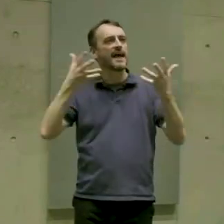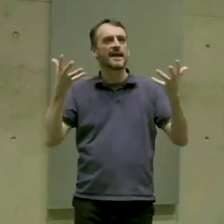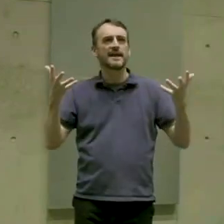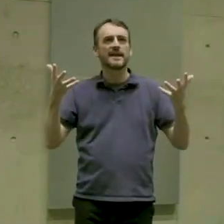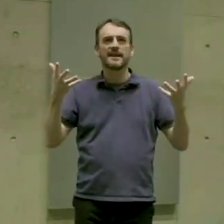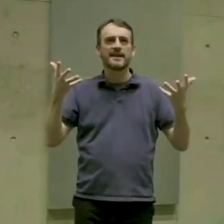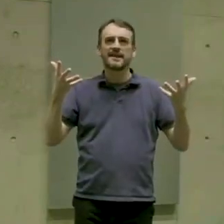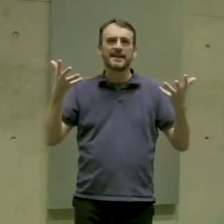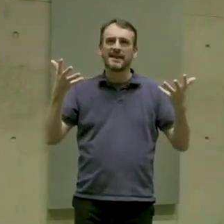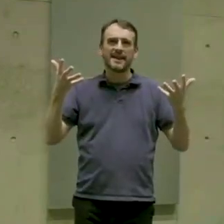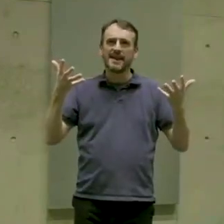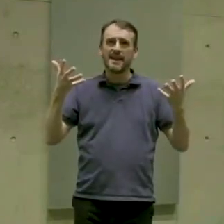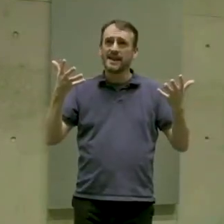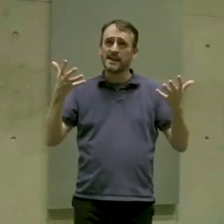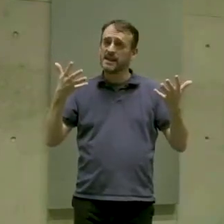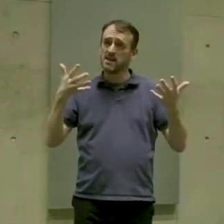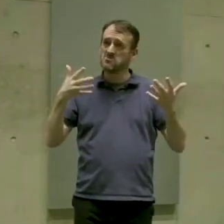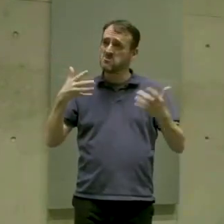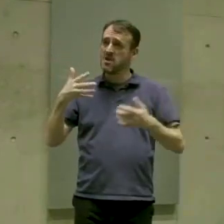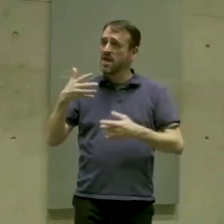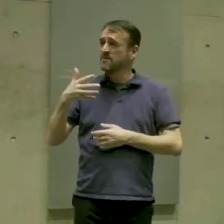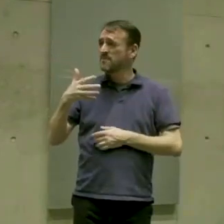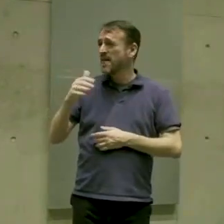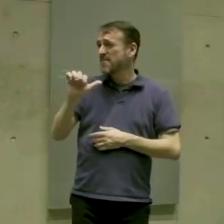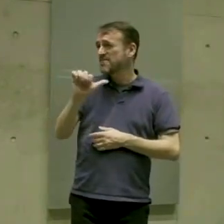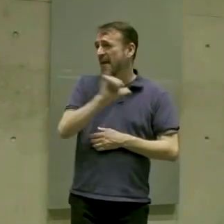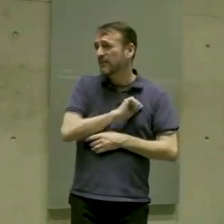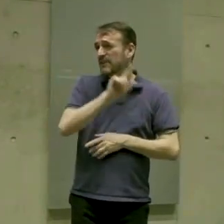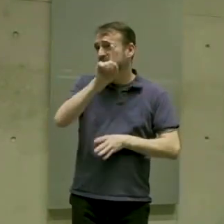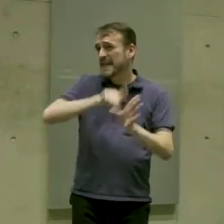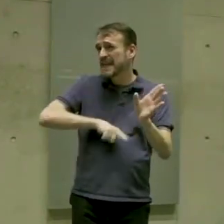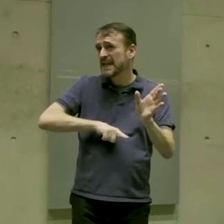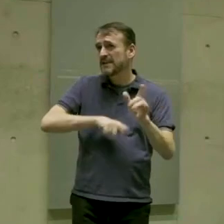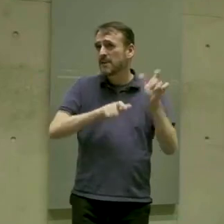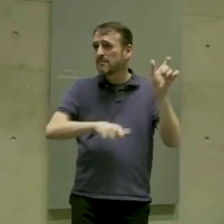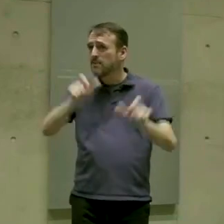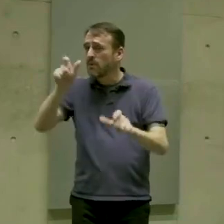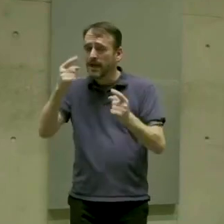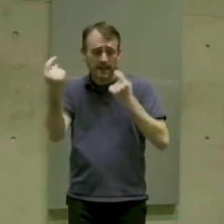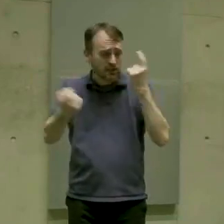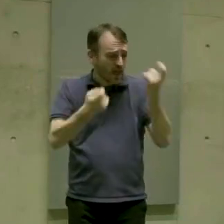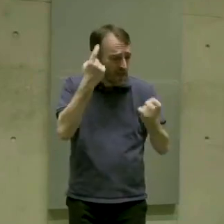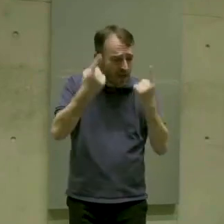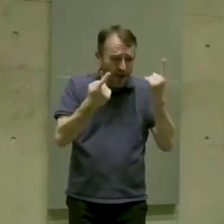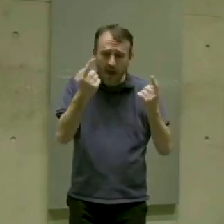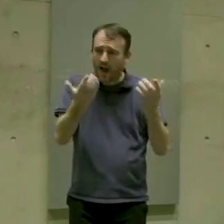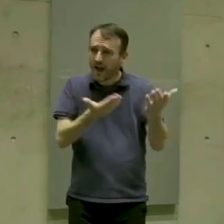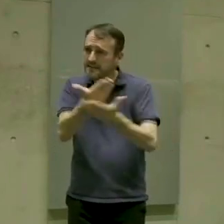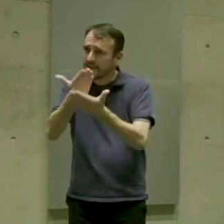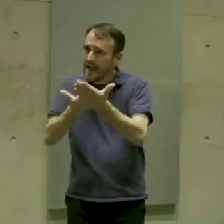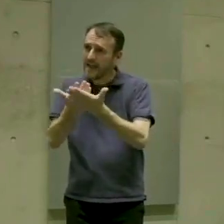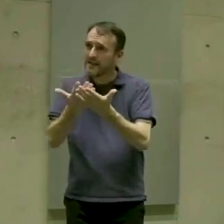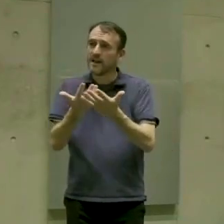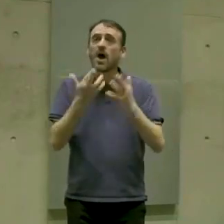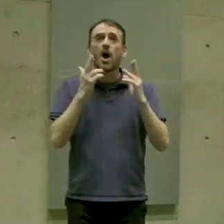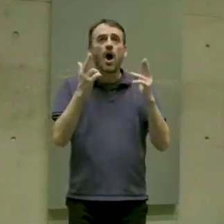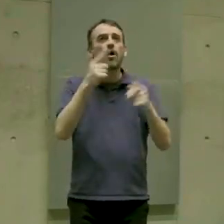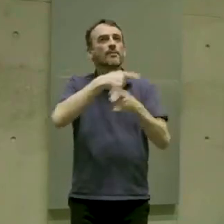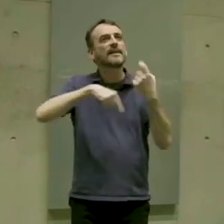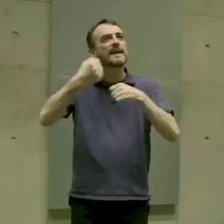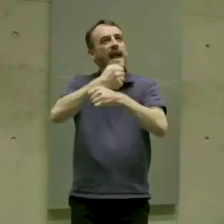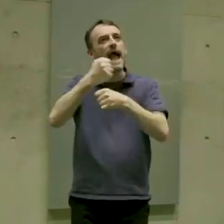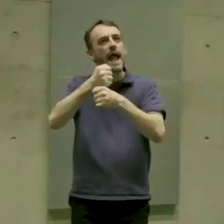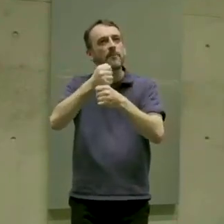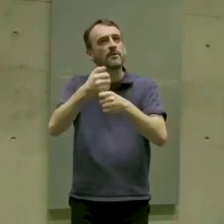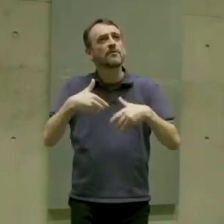of millennia of humans trying to understand each other, I really hope that there's a game that you'll love making too. Thank you.